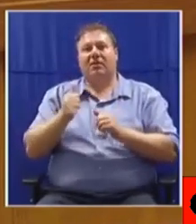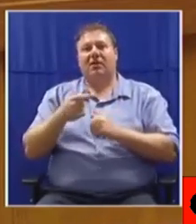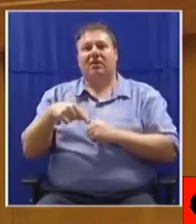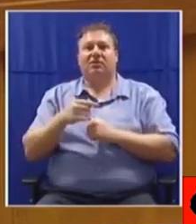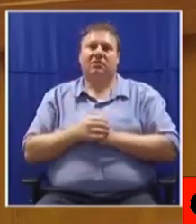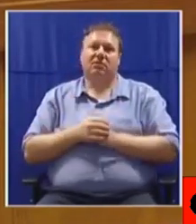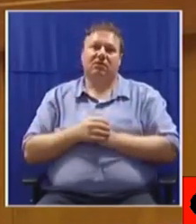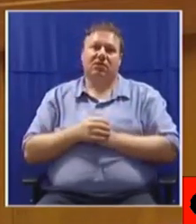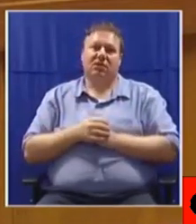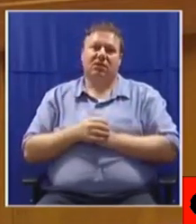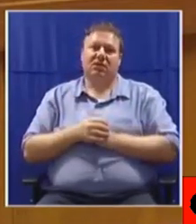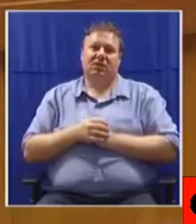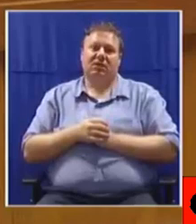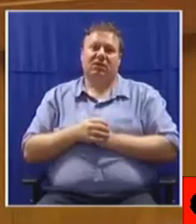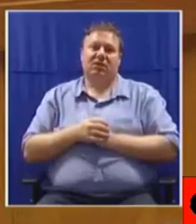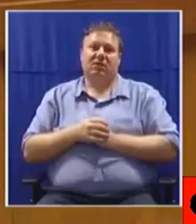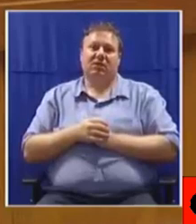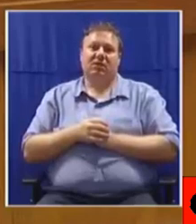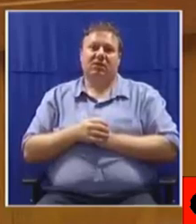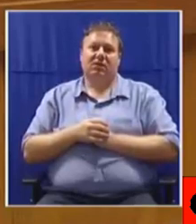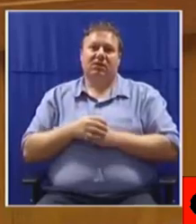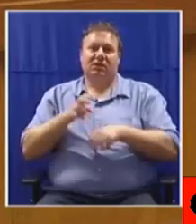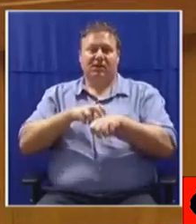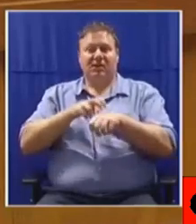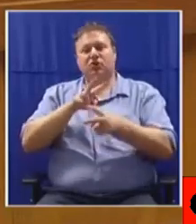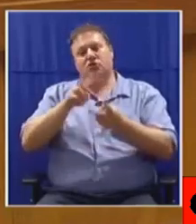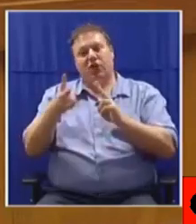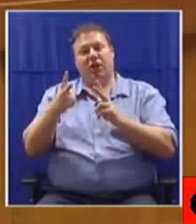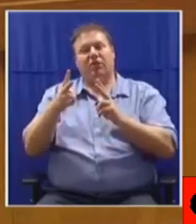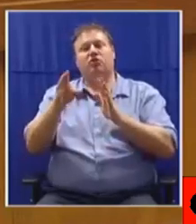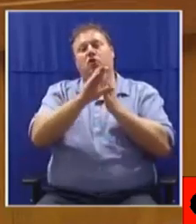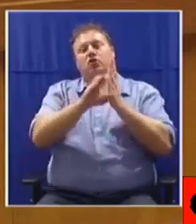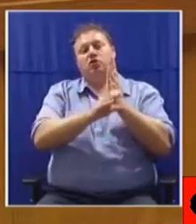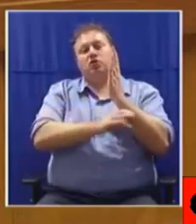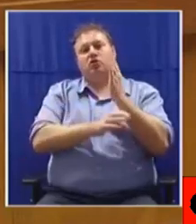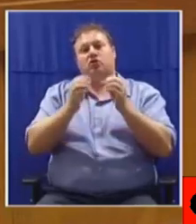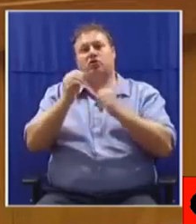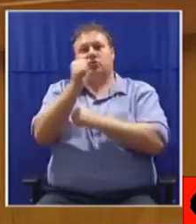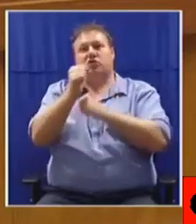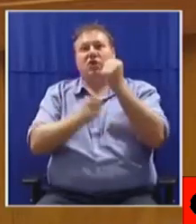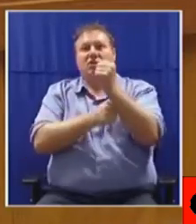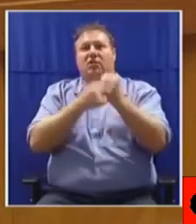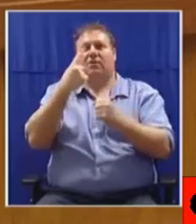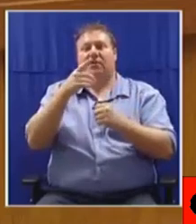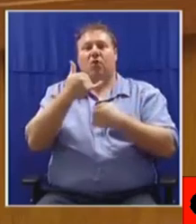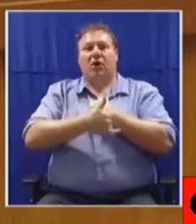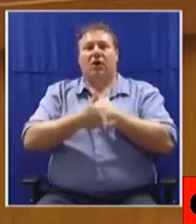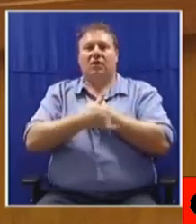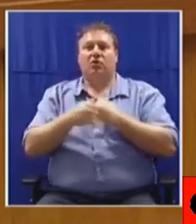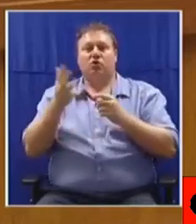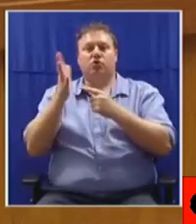once and all, change the constitutional superstructure of the country to reflect the